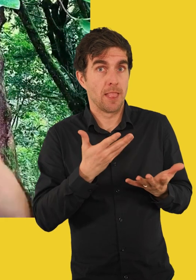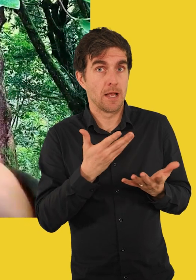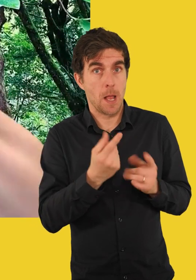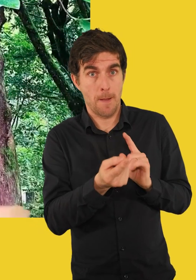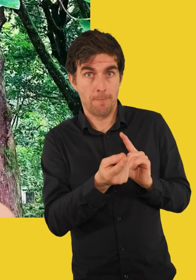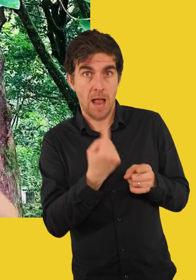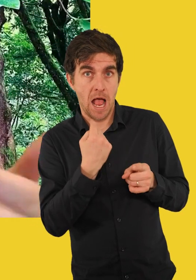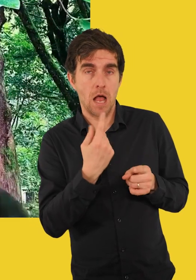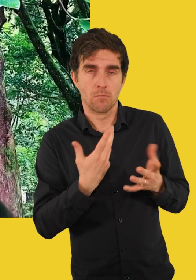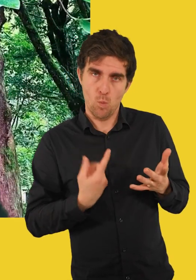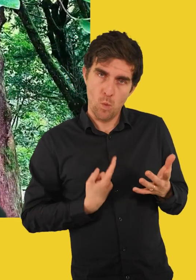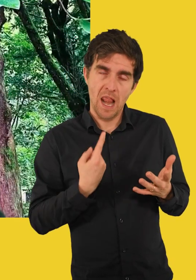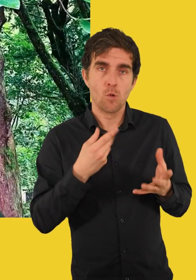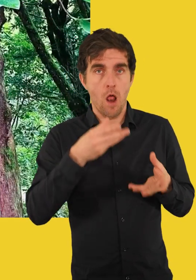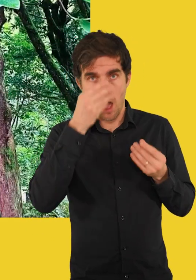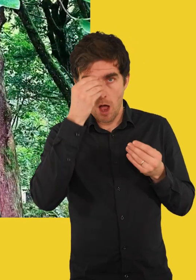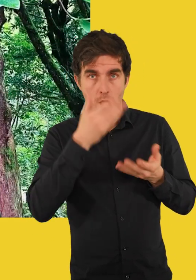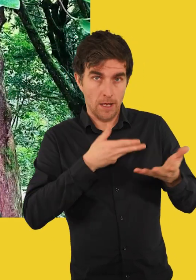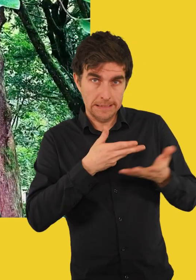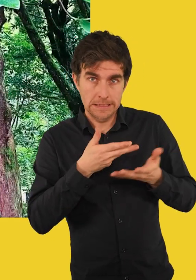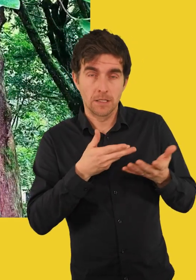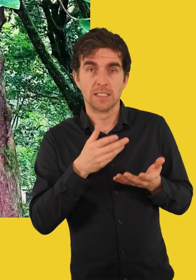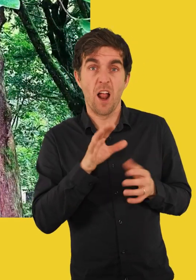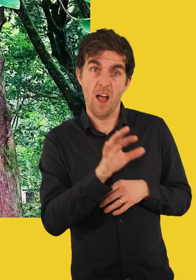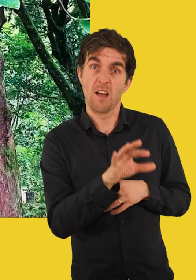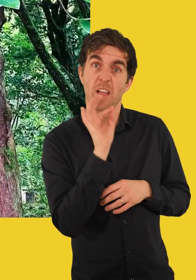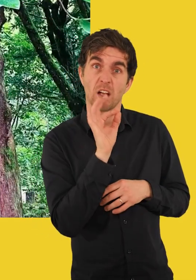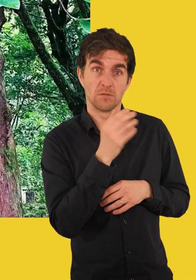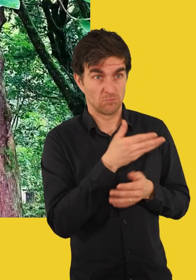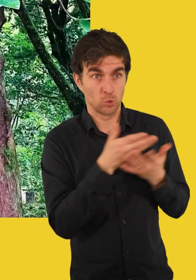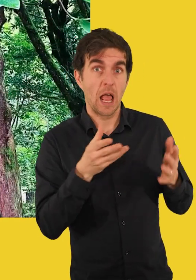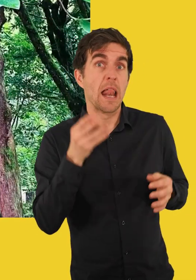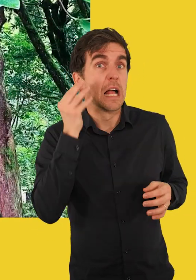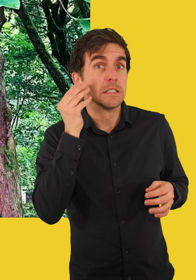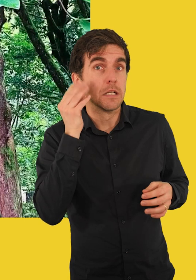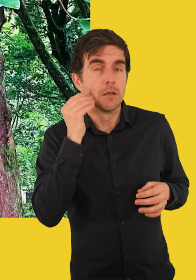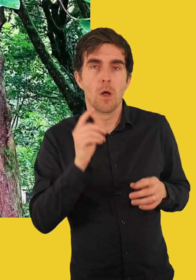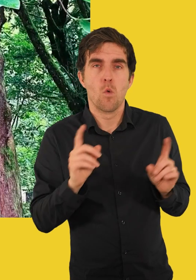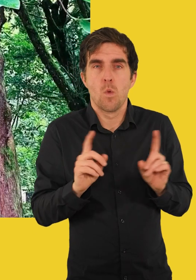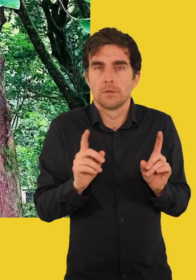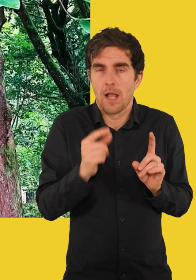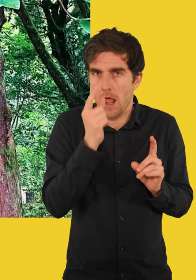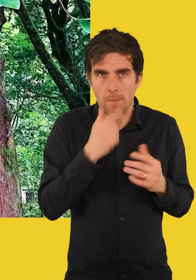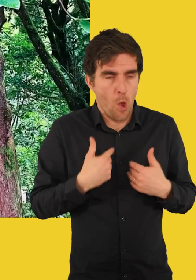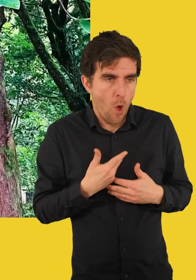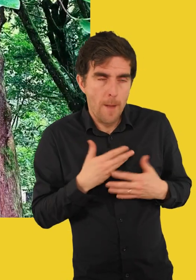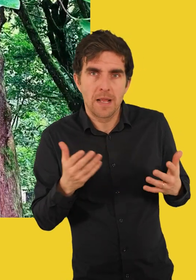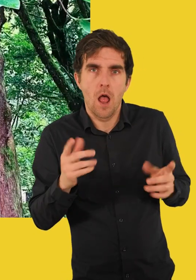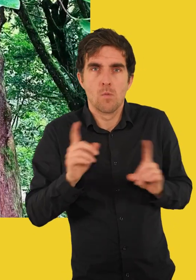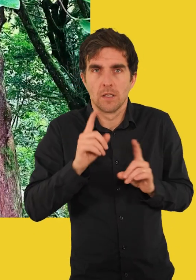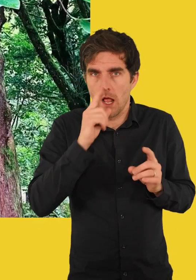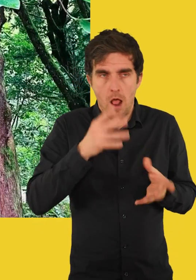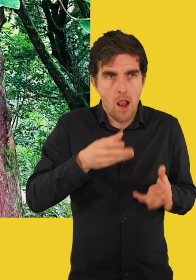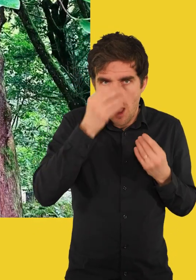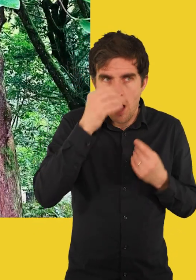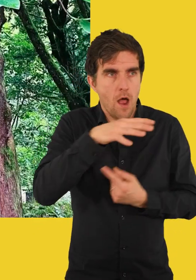and sort of that willingness to learn, that openness. So that's probably an invitation for everybody listening. In what ways can we be open and learning